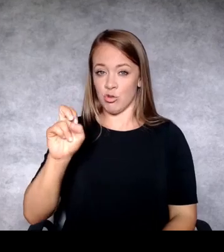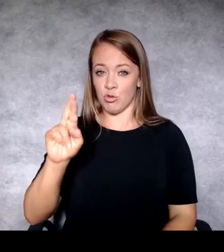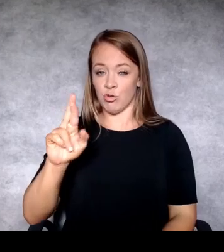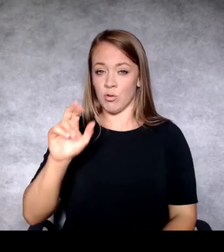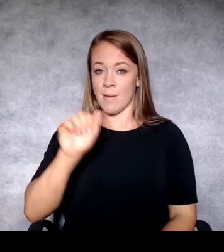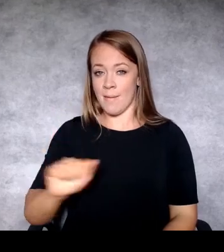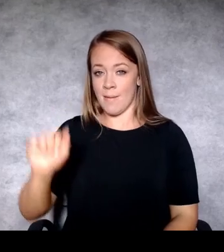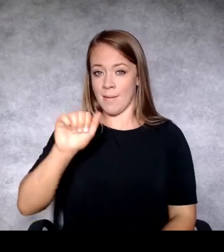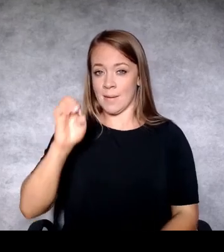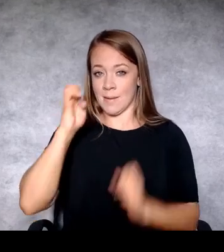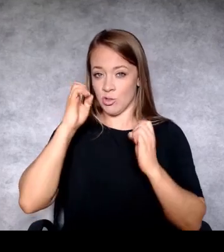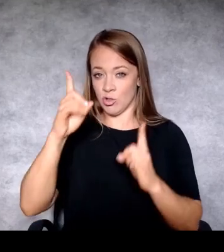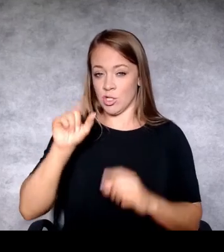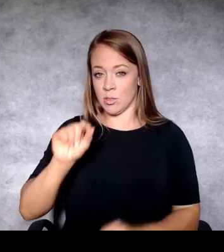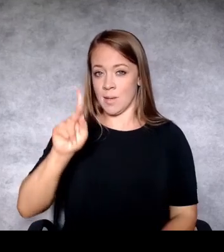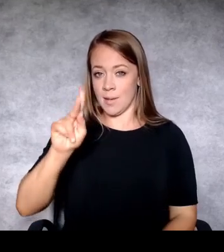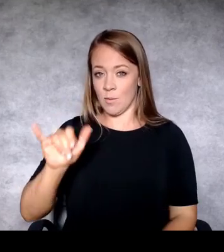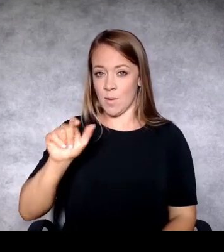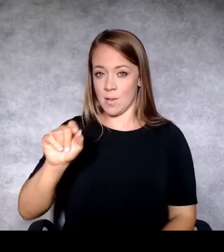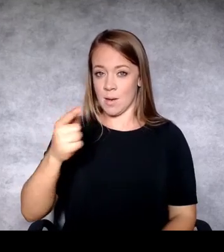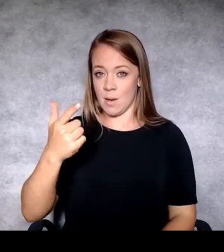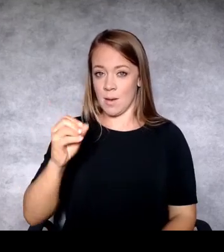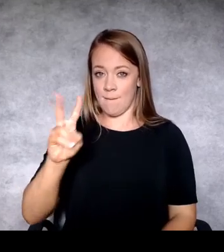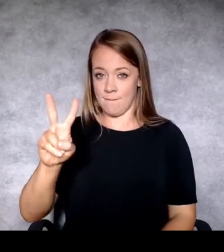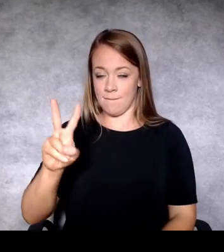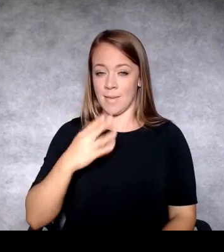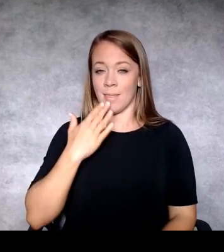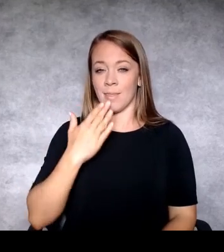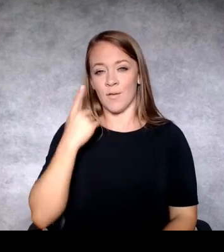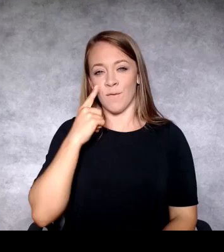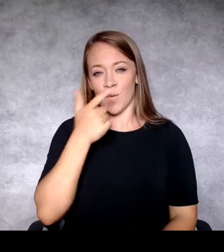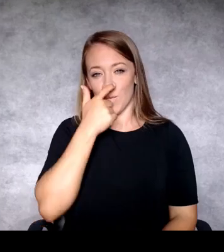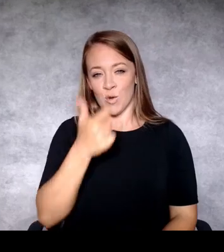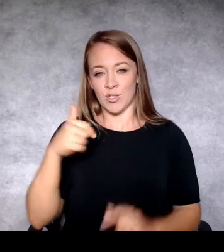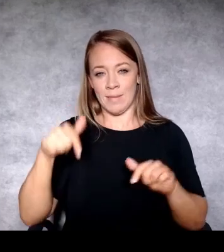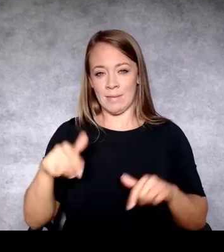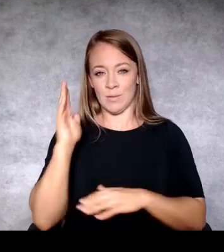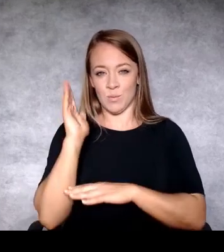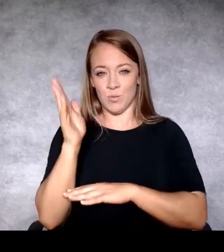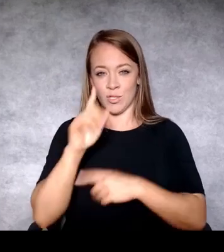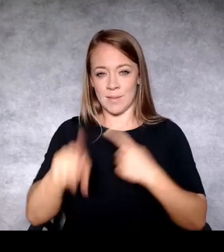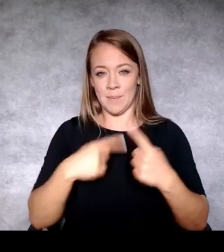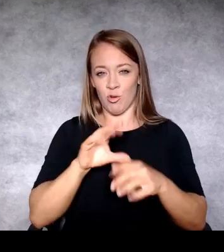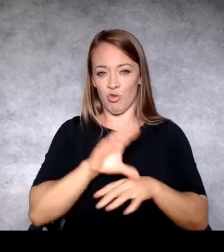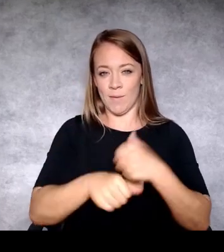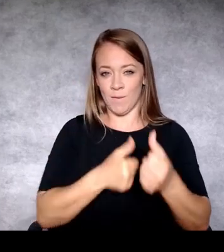rebecca.turner@education.ky.gov. Thank you for watching this presentation on reinforcement.